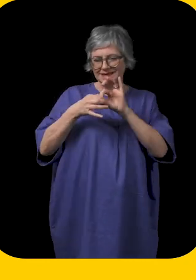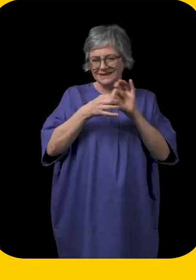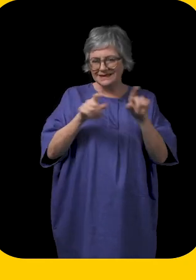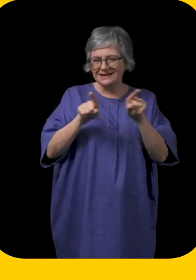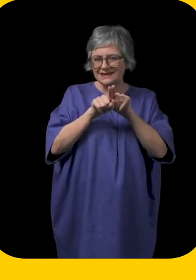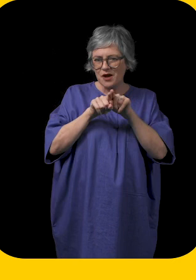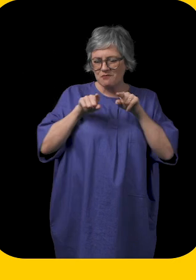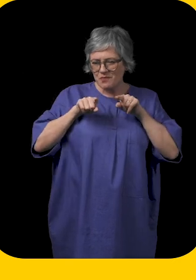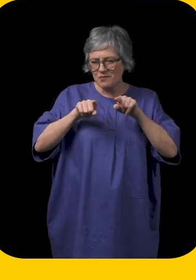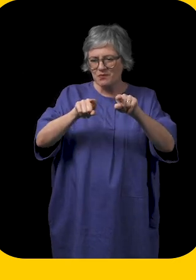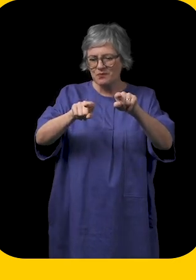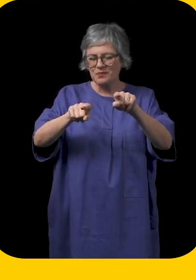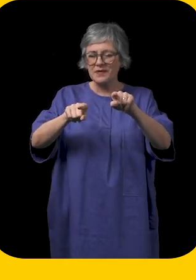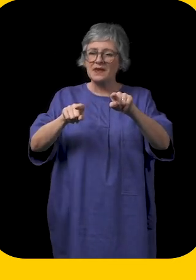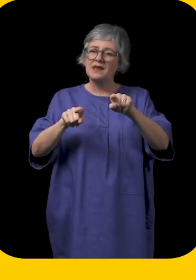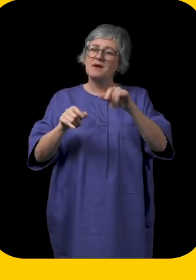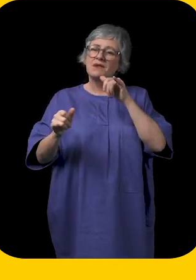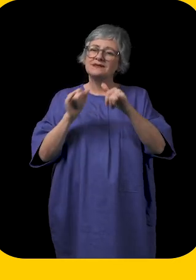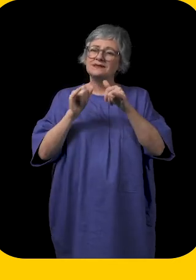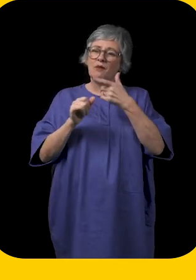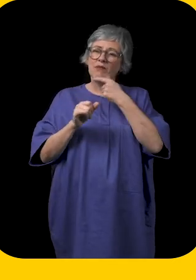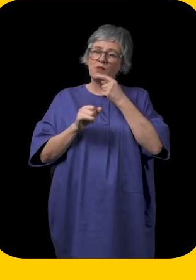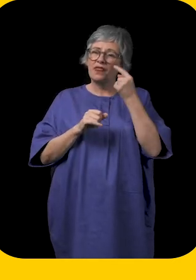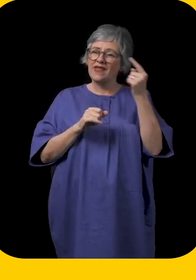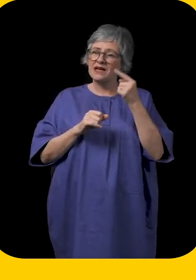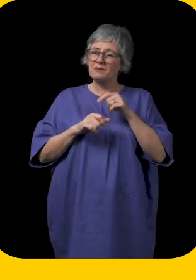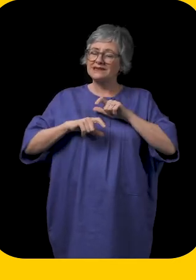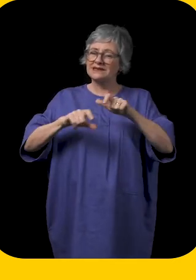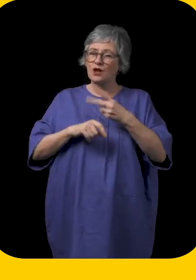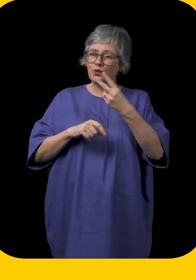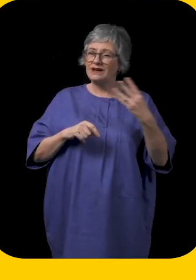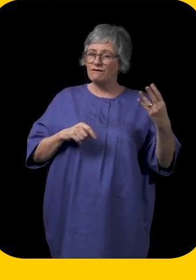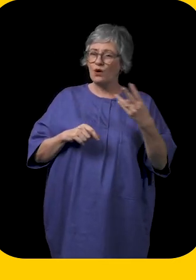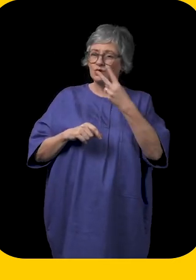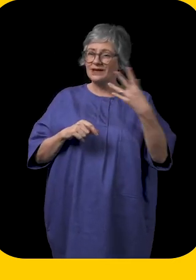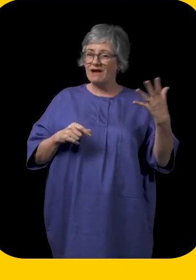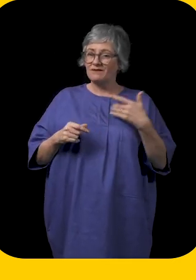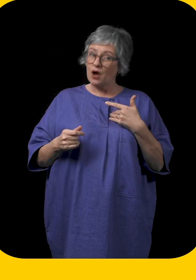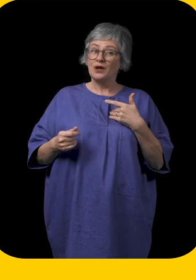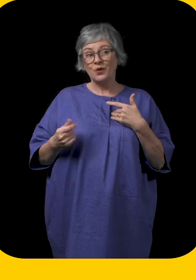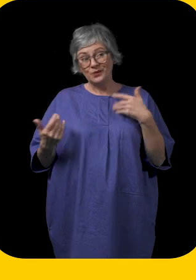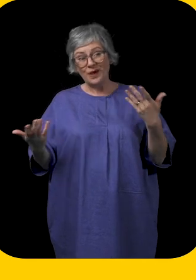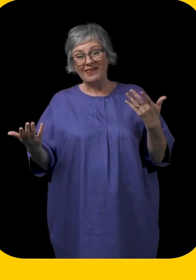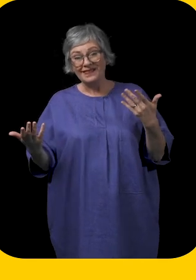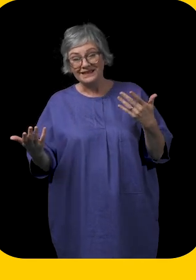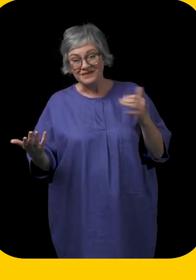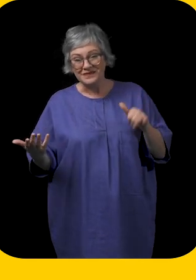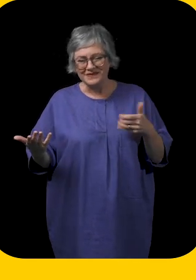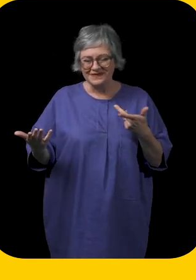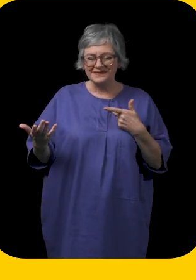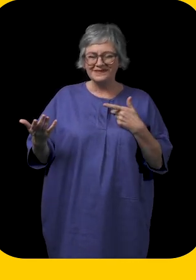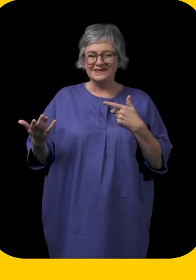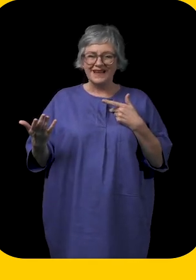I was 24, so I feel like we were both in the same. Okay. Yeah, even though apparently some people think I'm still like sort of